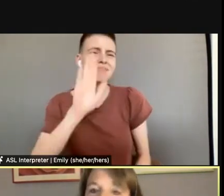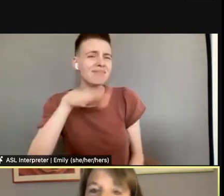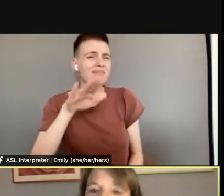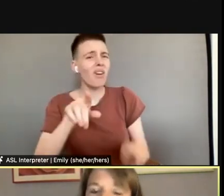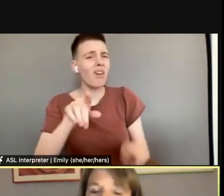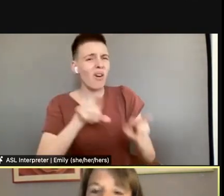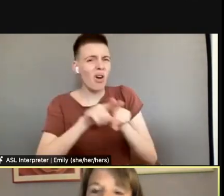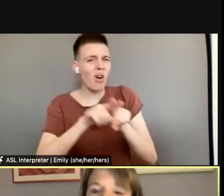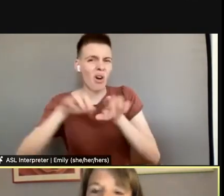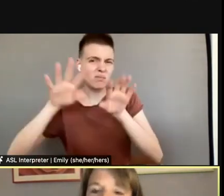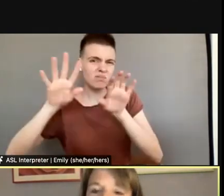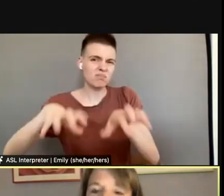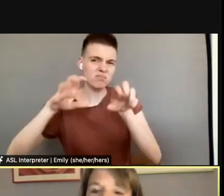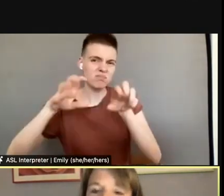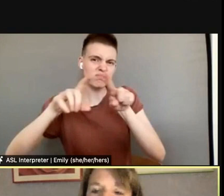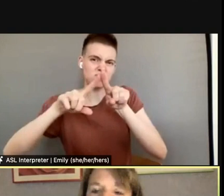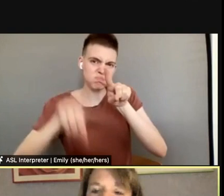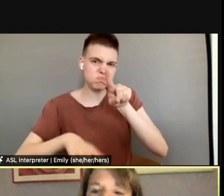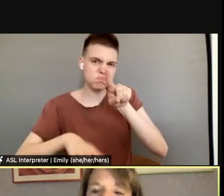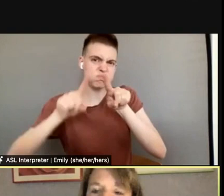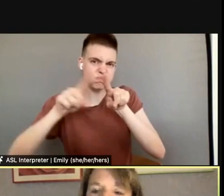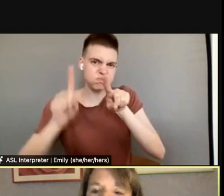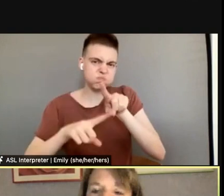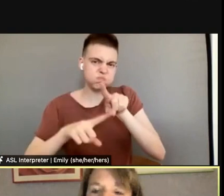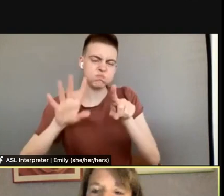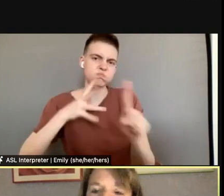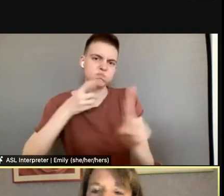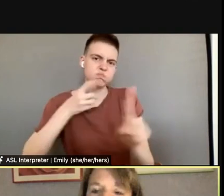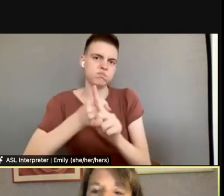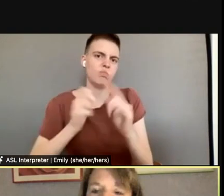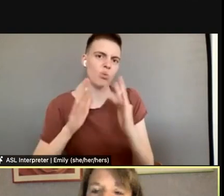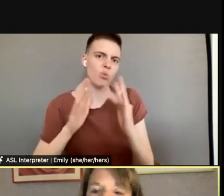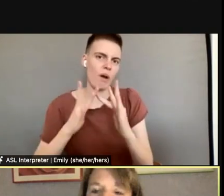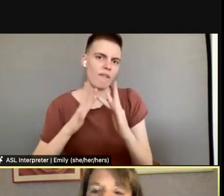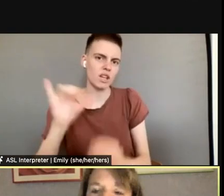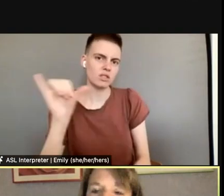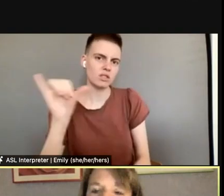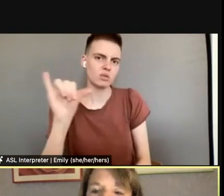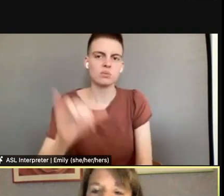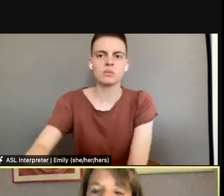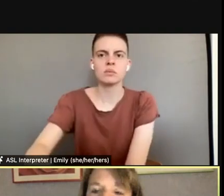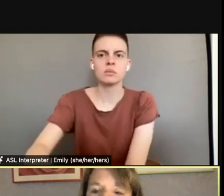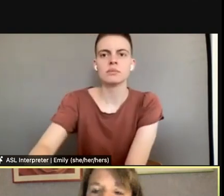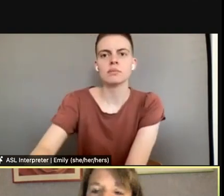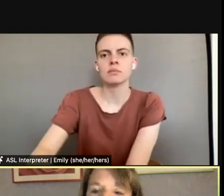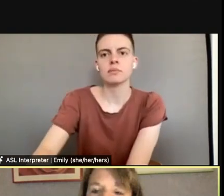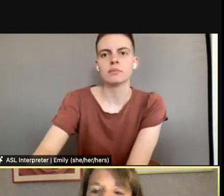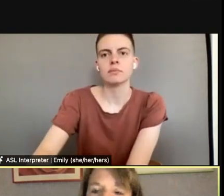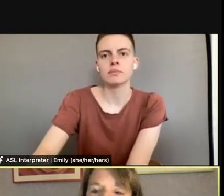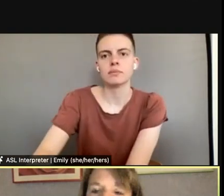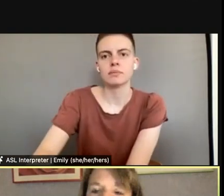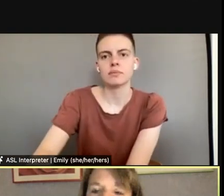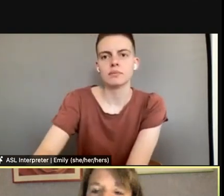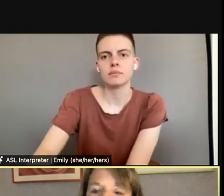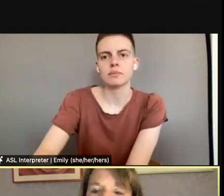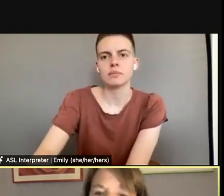We're having a lot of storms in the area probably, so.